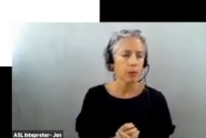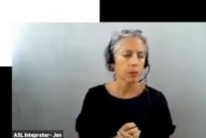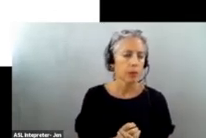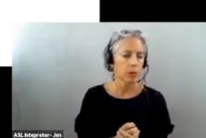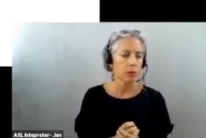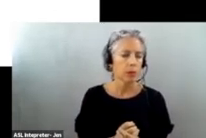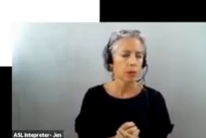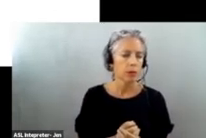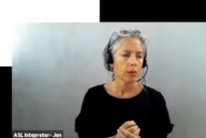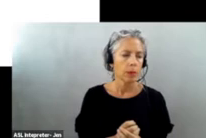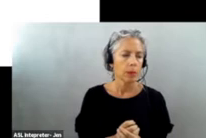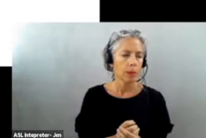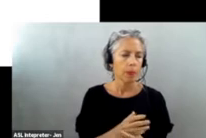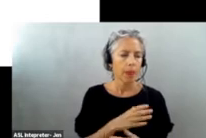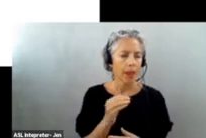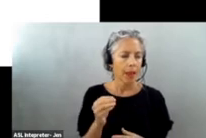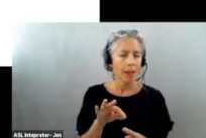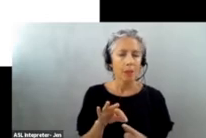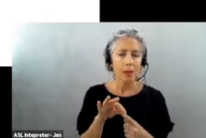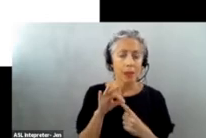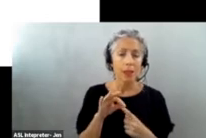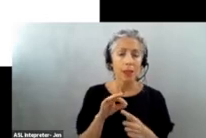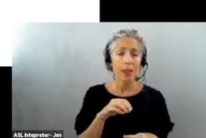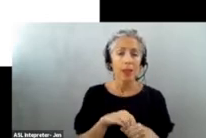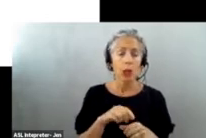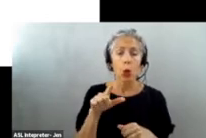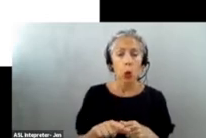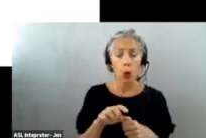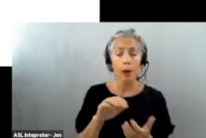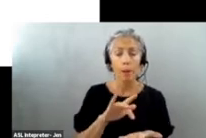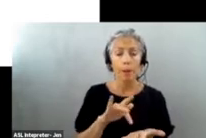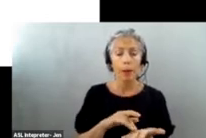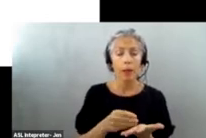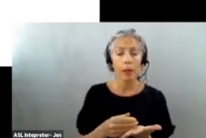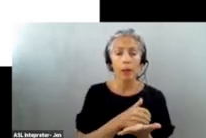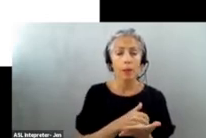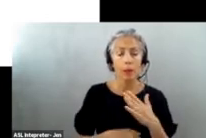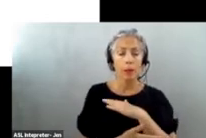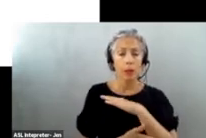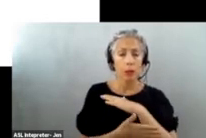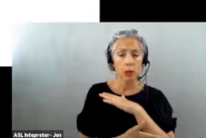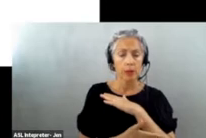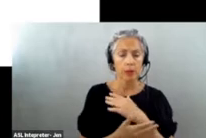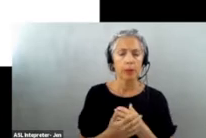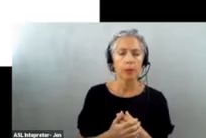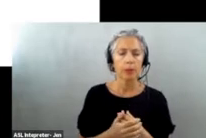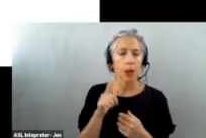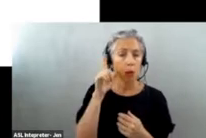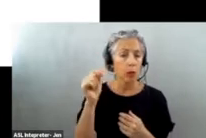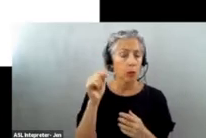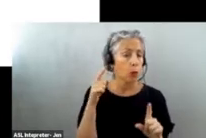developmental delay and disabilities, and in particular in low and middle income countries. And the long-term